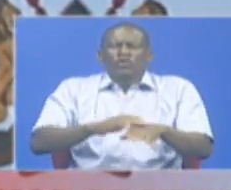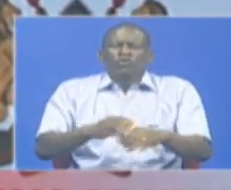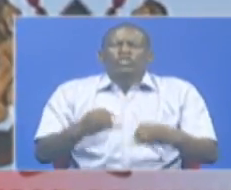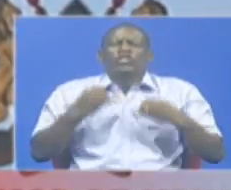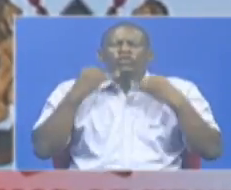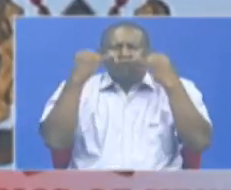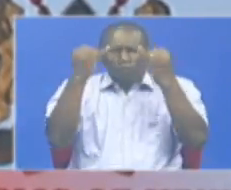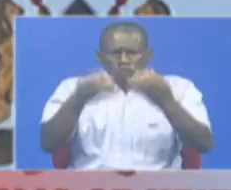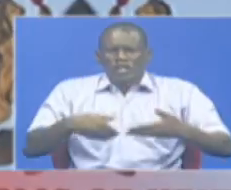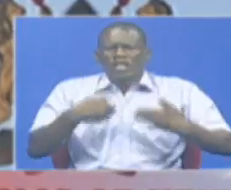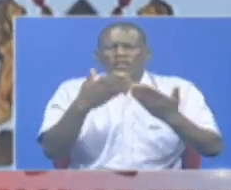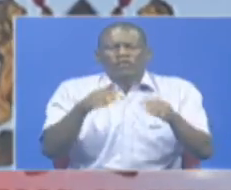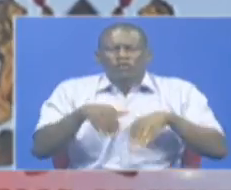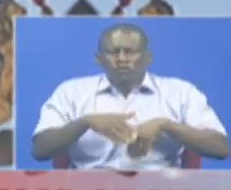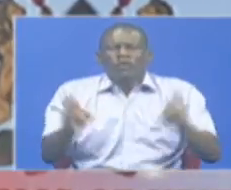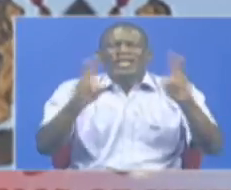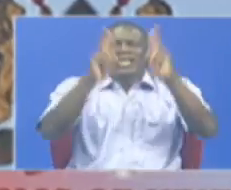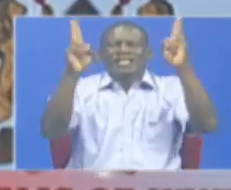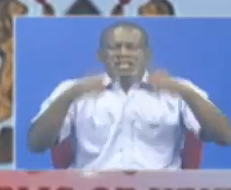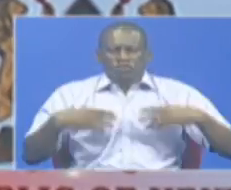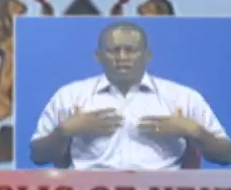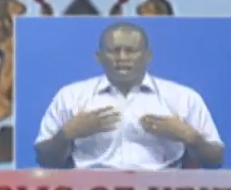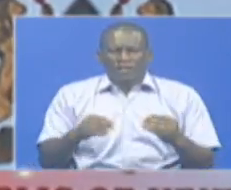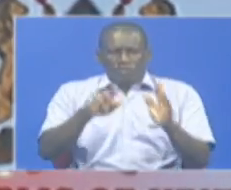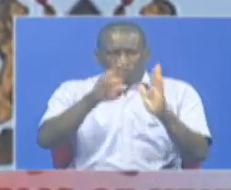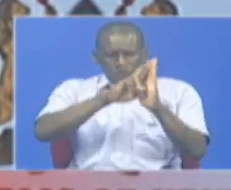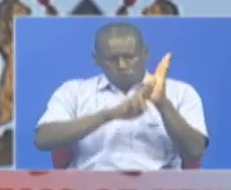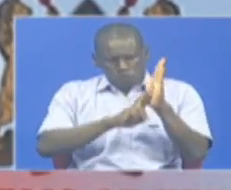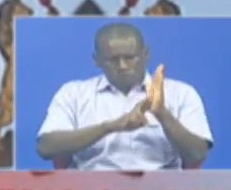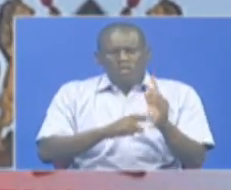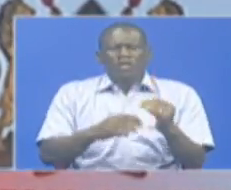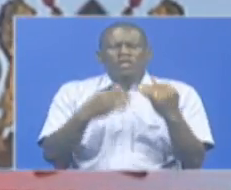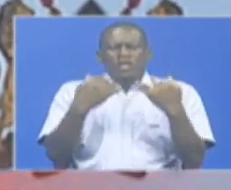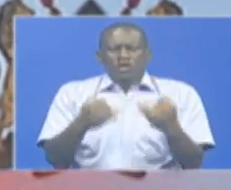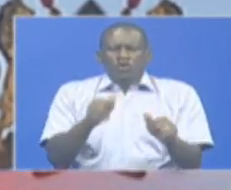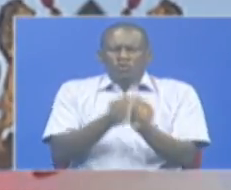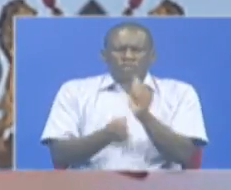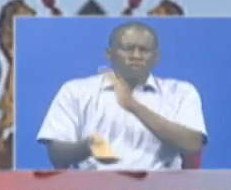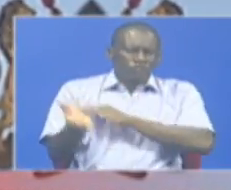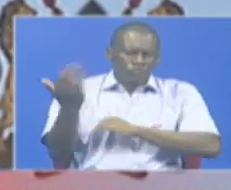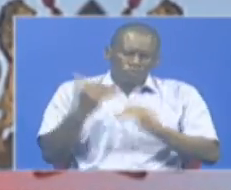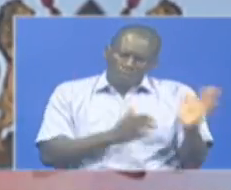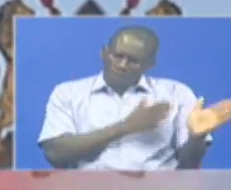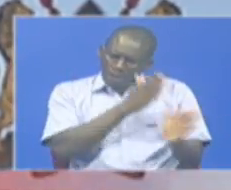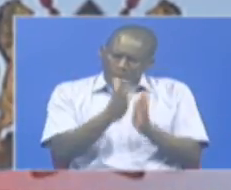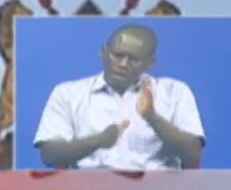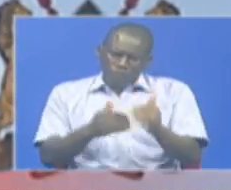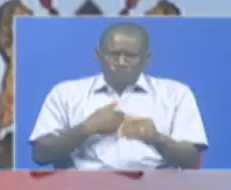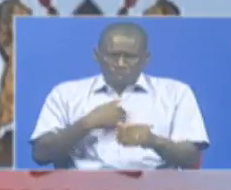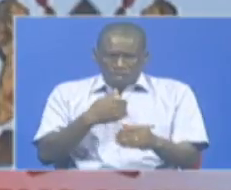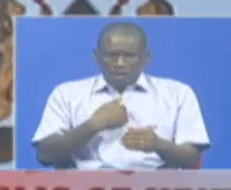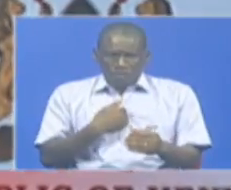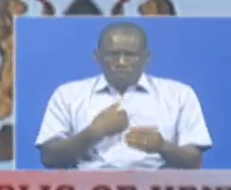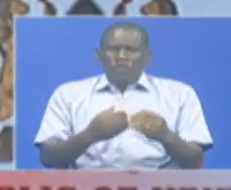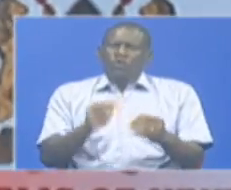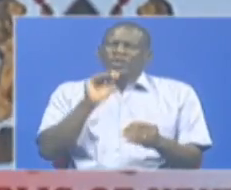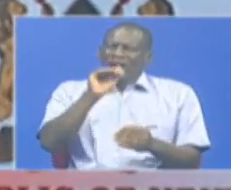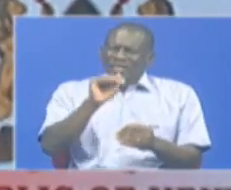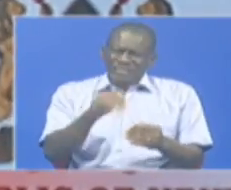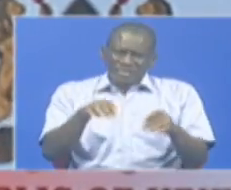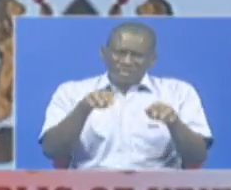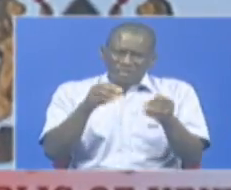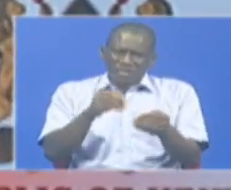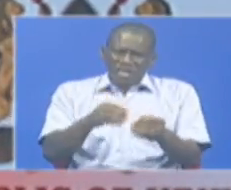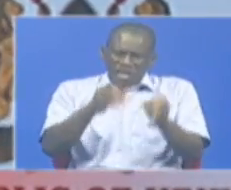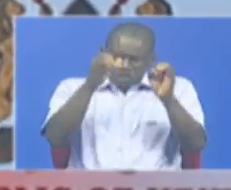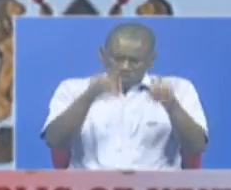with international health regulations. In addition to the previous measures that we've taken in place, we are adding on a new